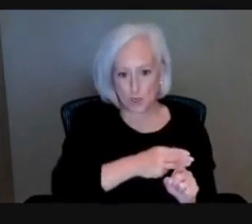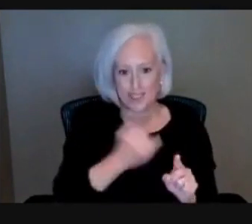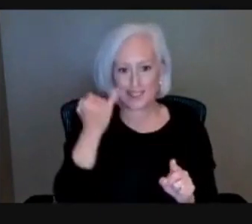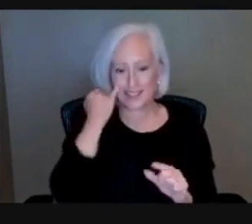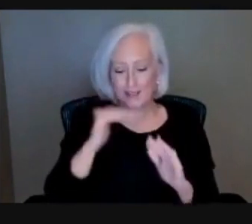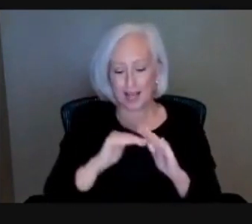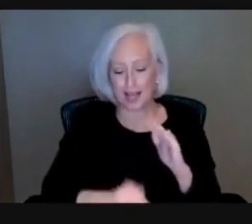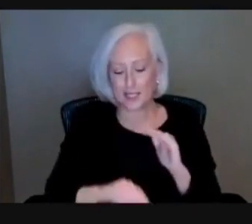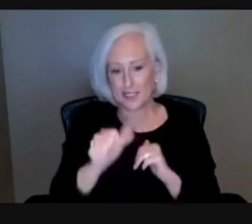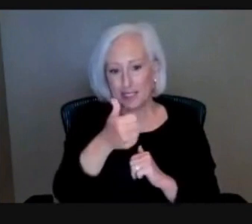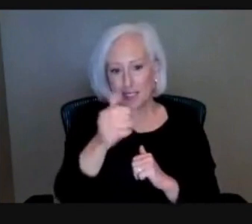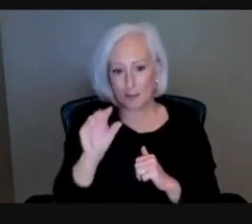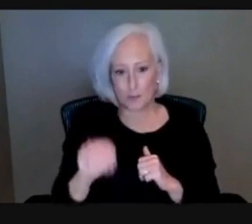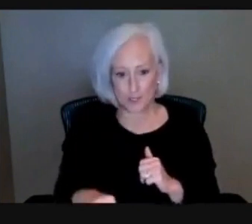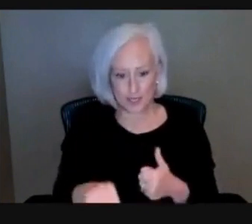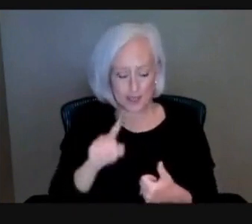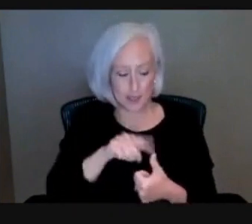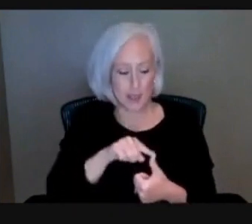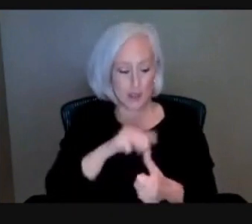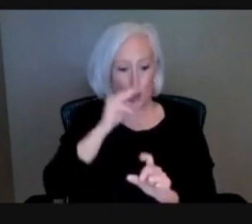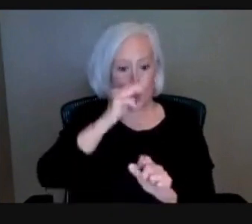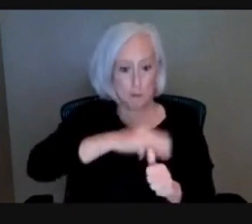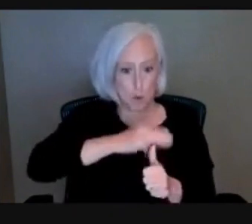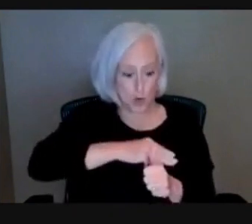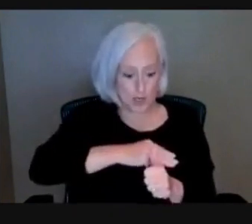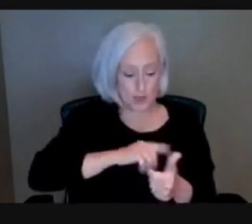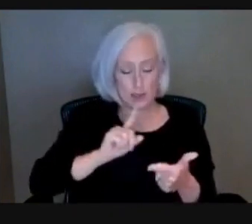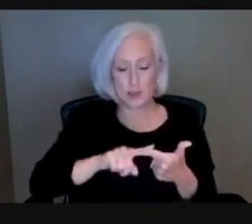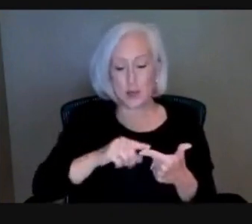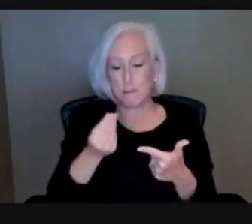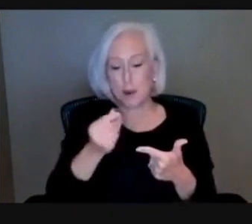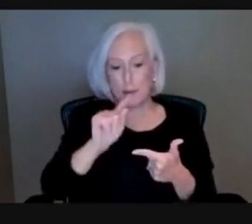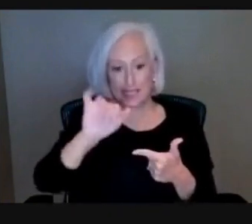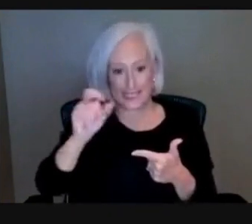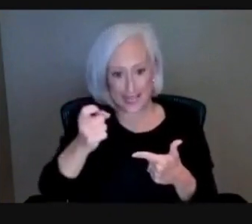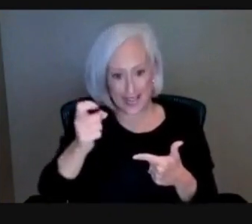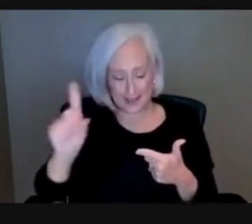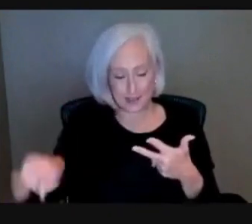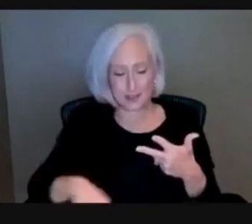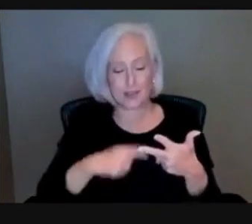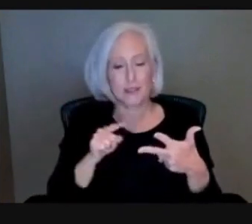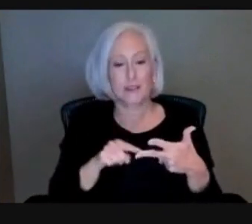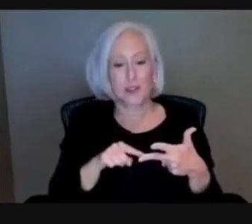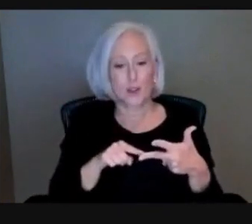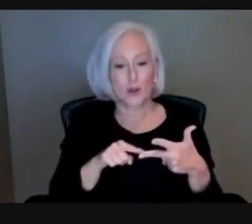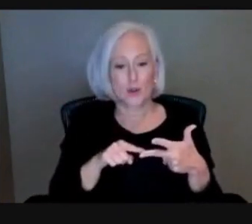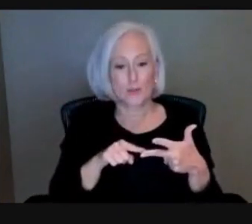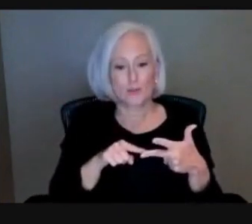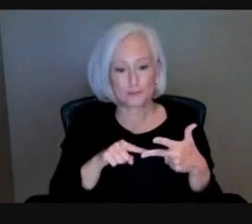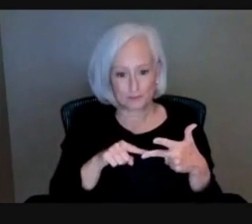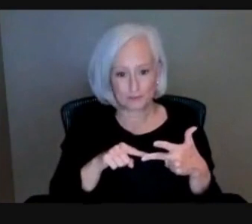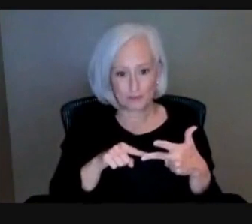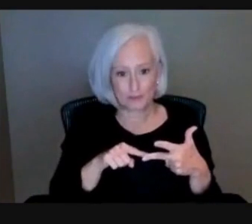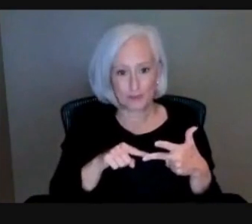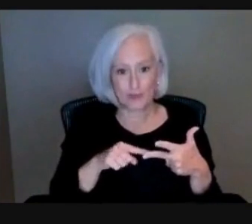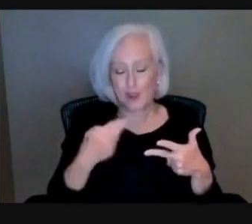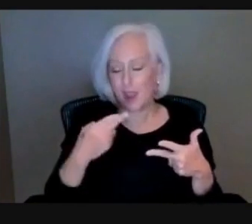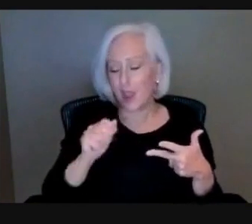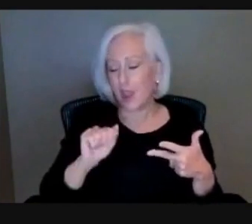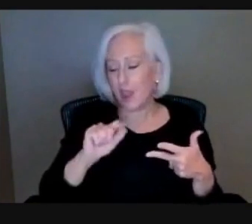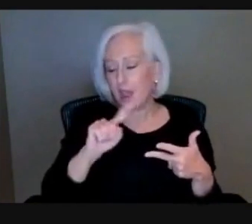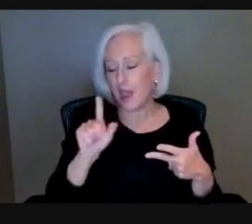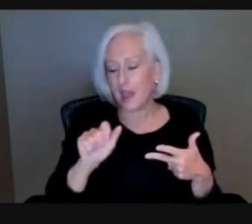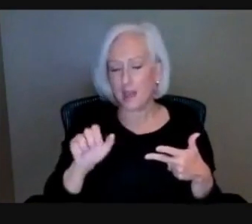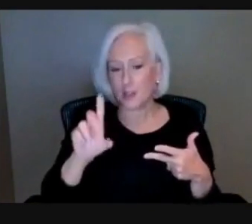we have your mortgage payment and your property taxes. The third thing that you have to pay with your mortgage payment is your hazard insurance.